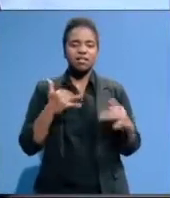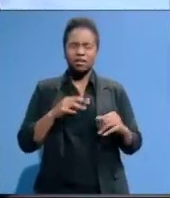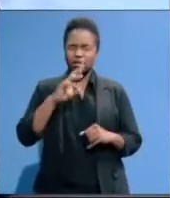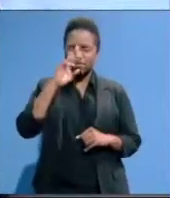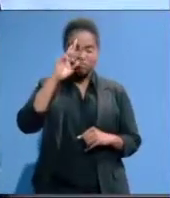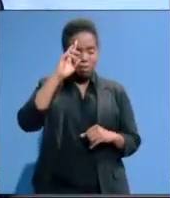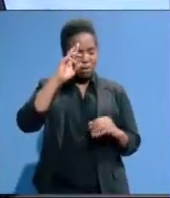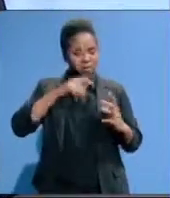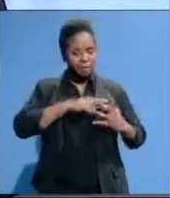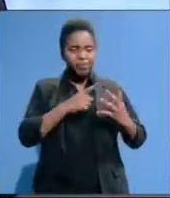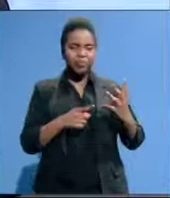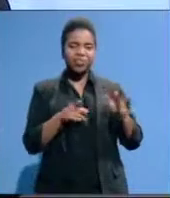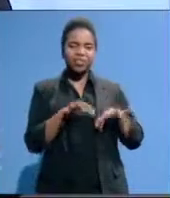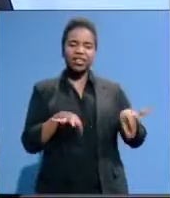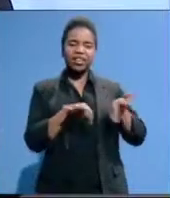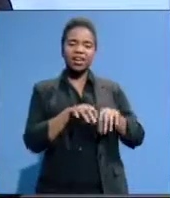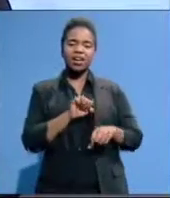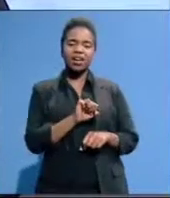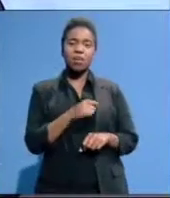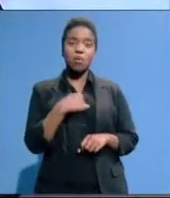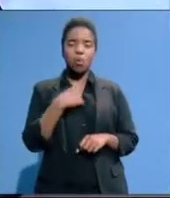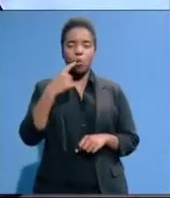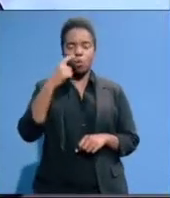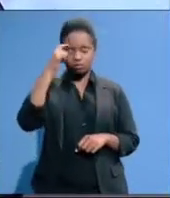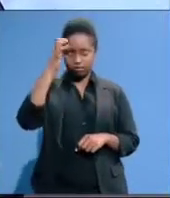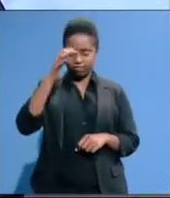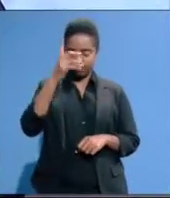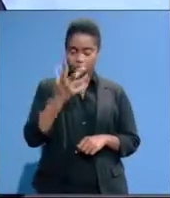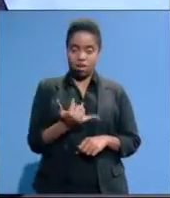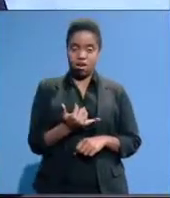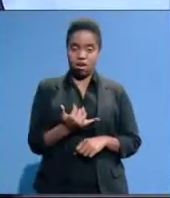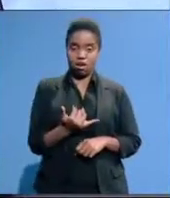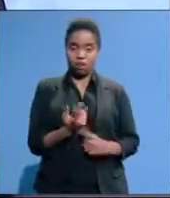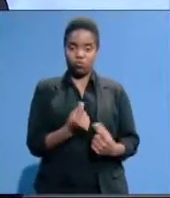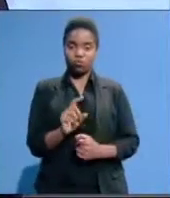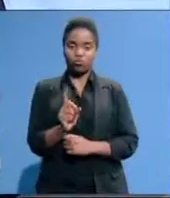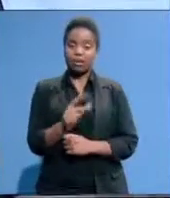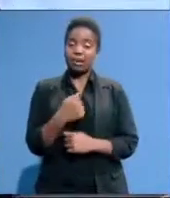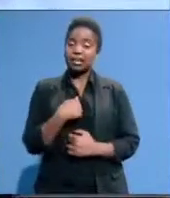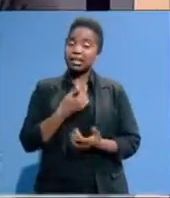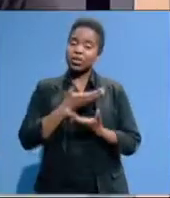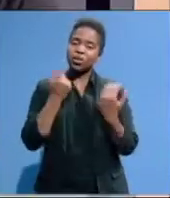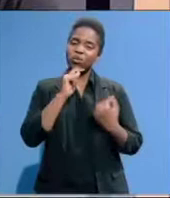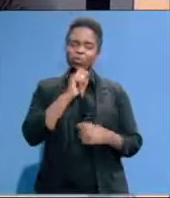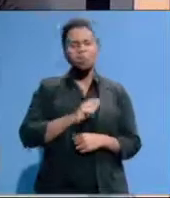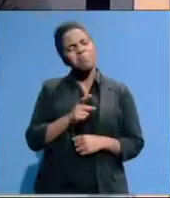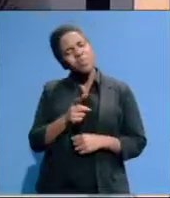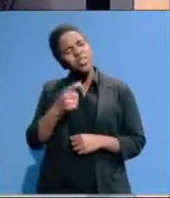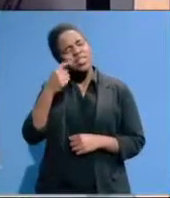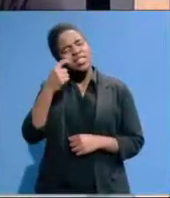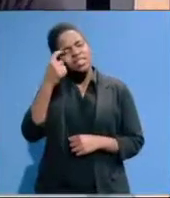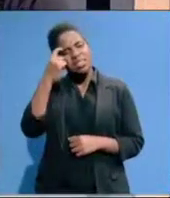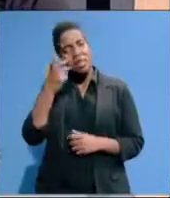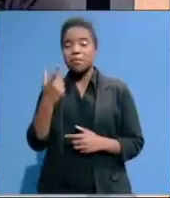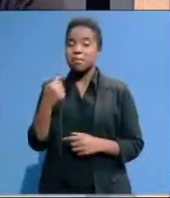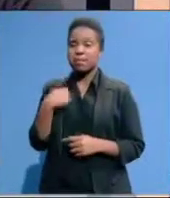of this A-team. And I think we're all wondering, okay, like, what now? So I don't know, Do you think it's a case of, because Robert and I